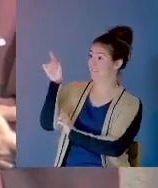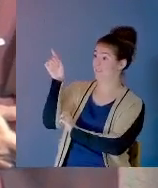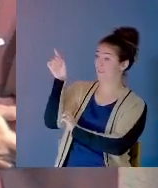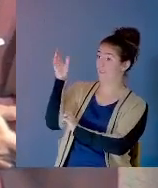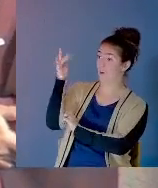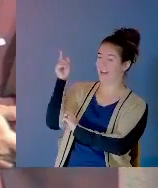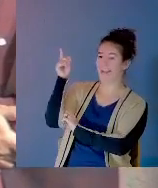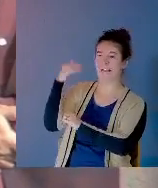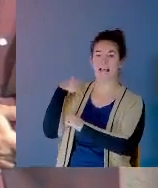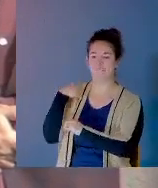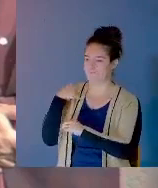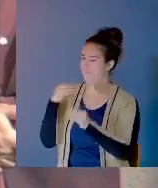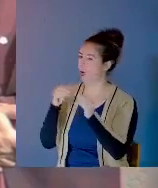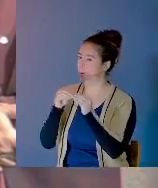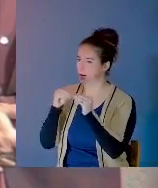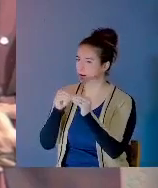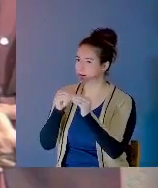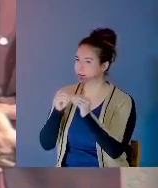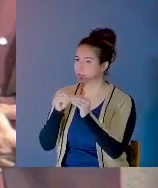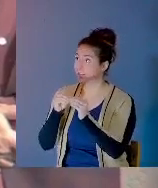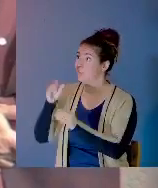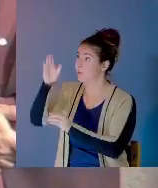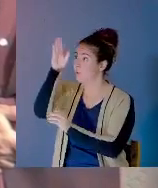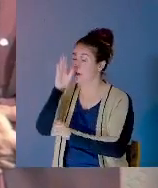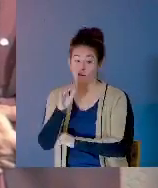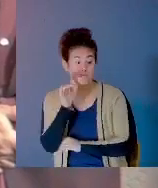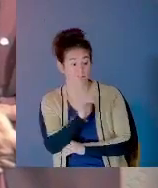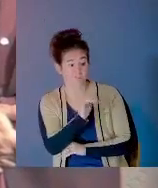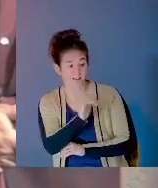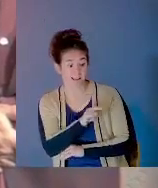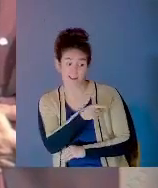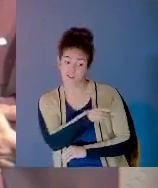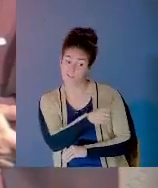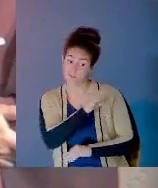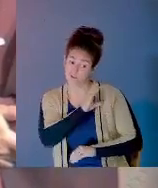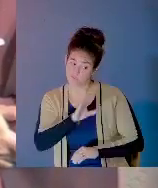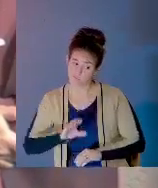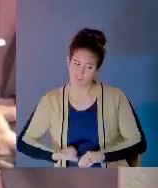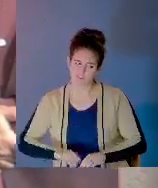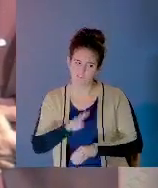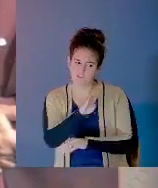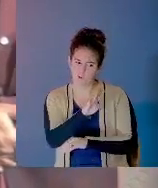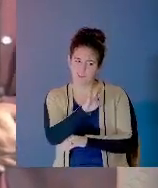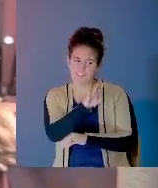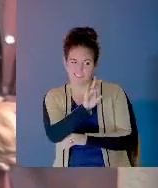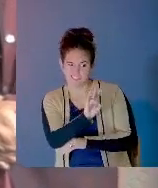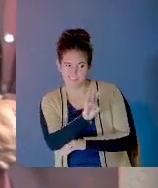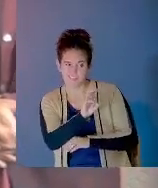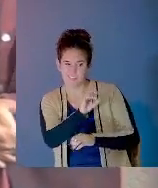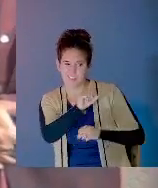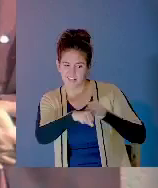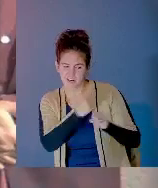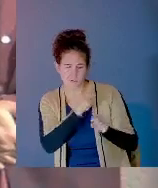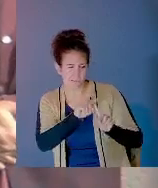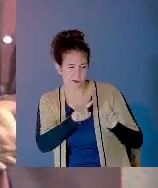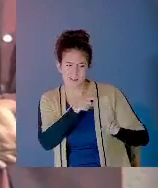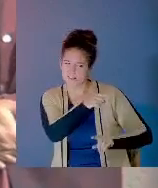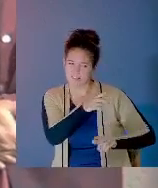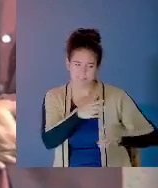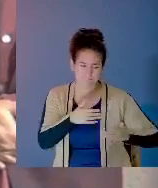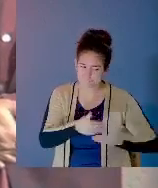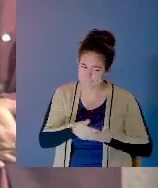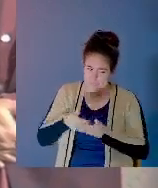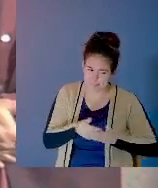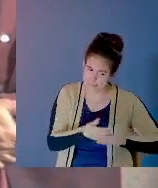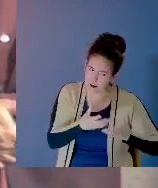you've been a Christian for 47 years, but you're still on pablum. You're still on baby food. I want you to go